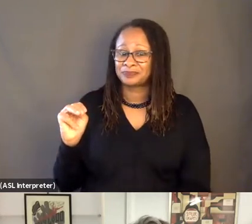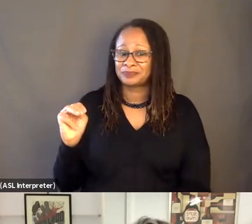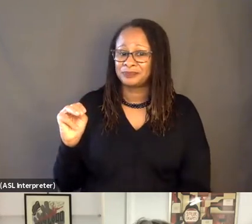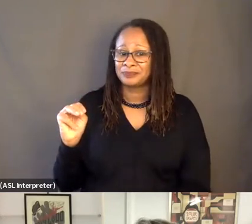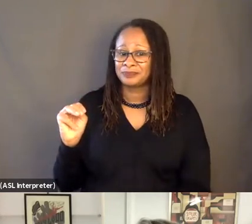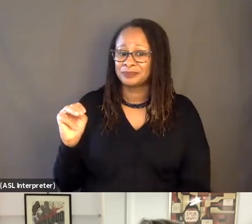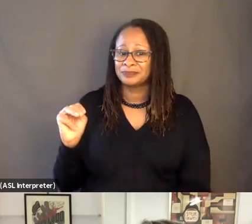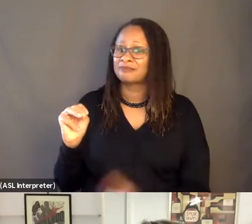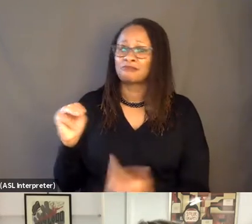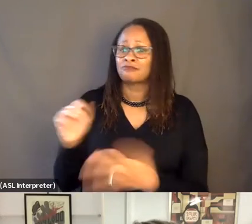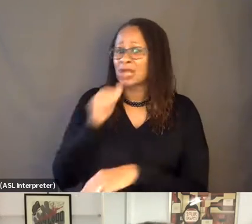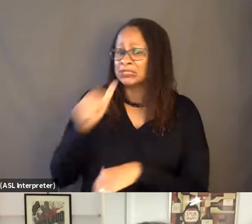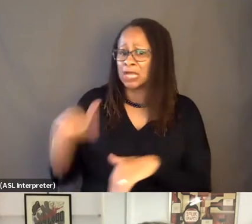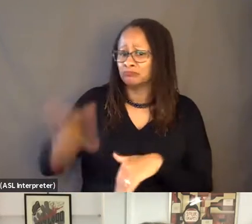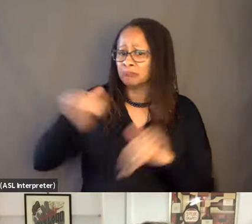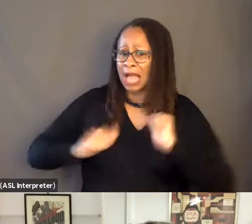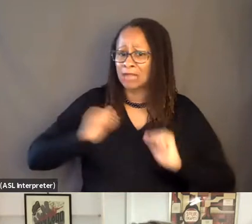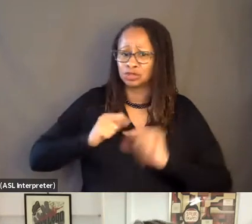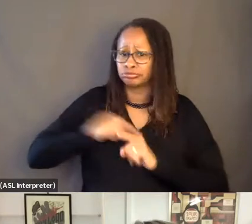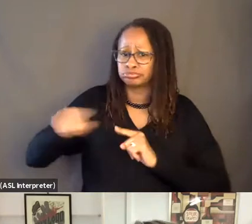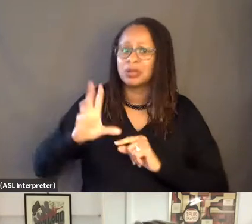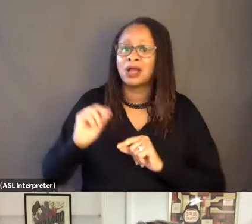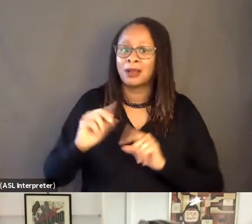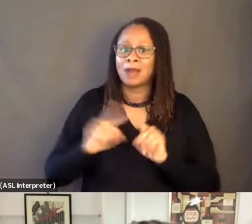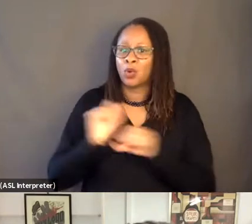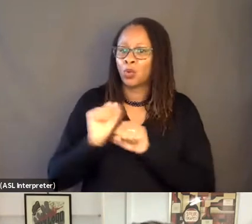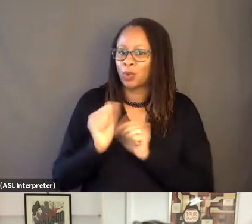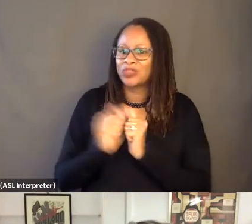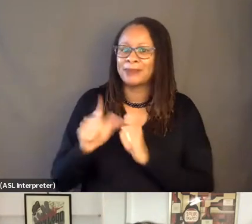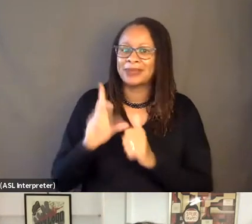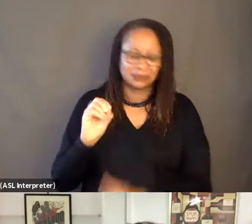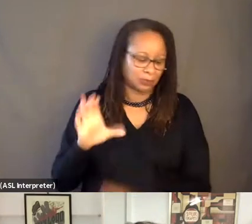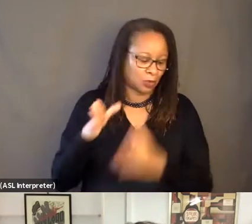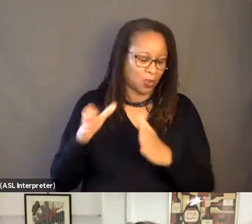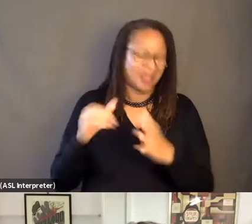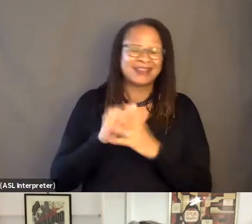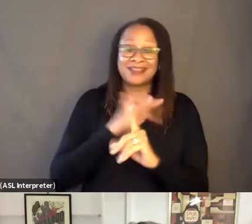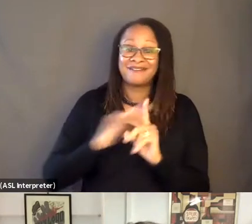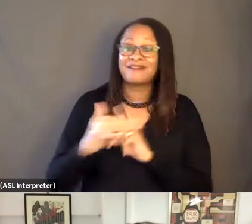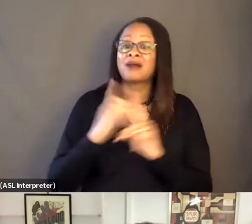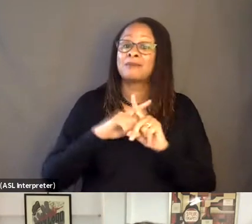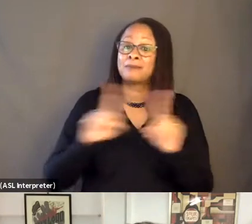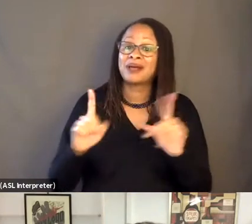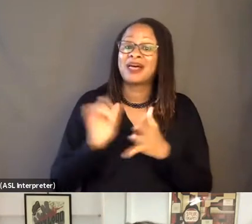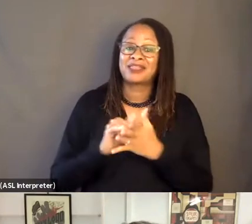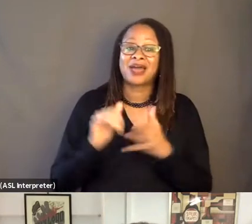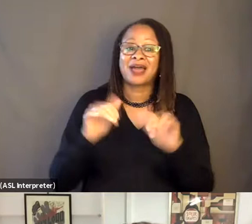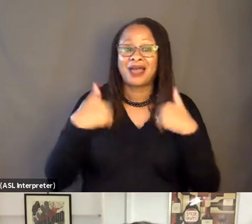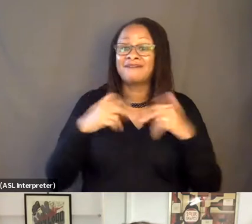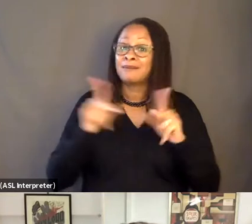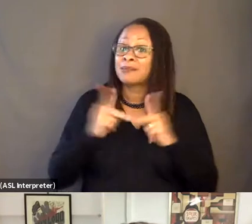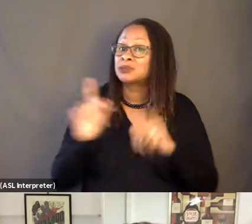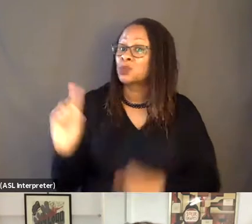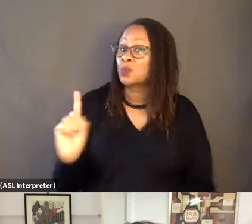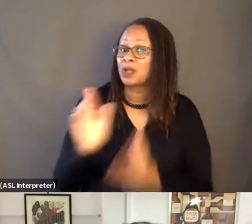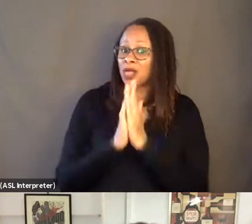he wasn't an actor, you know, we were working with him in a documentary way in those environments, but that was able to be a place where the